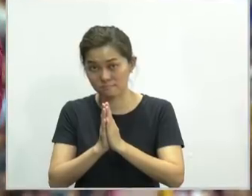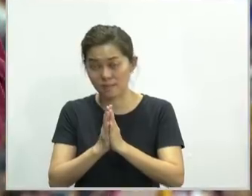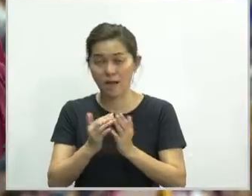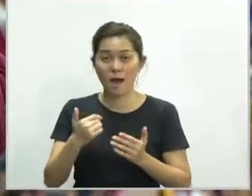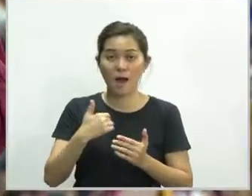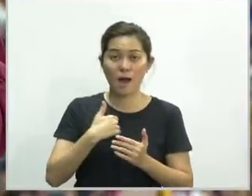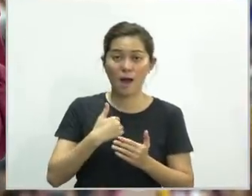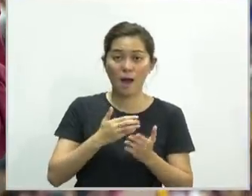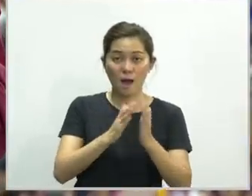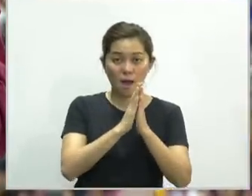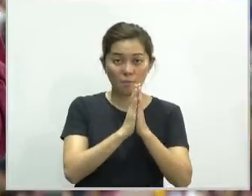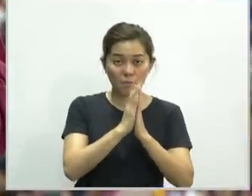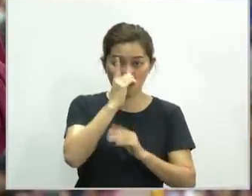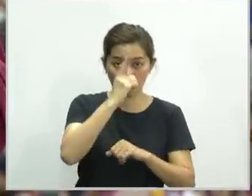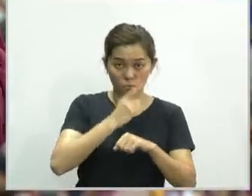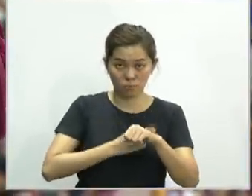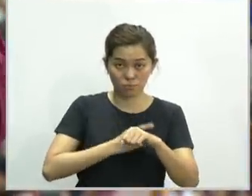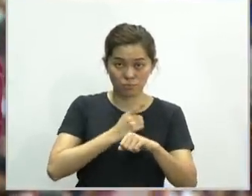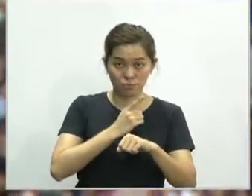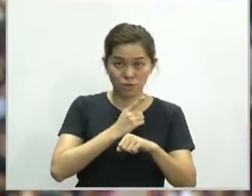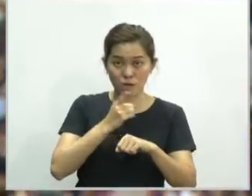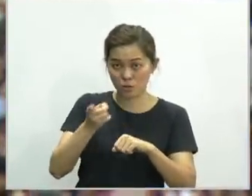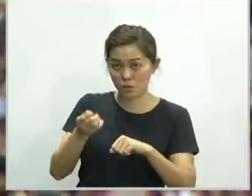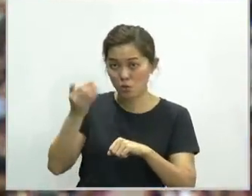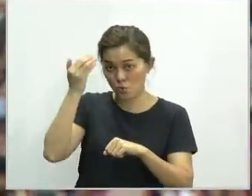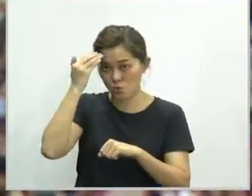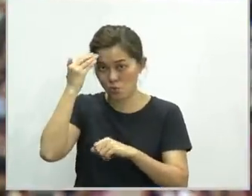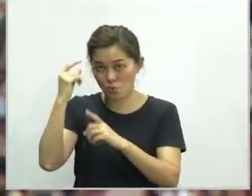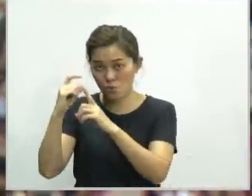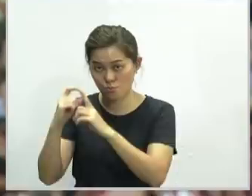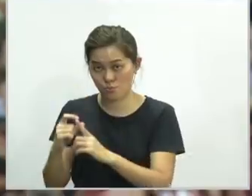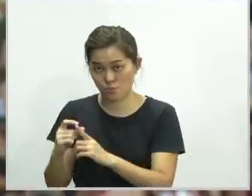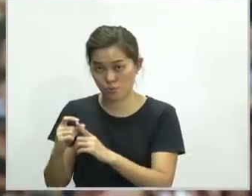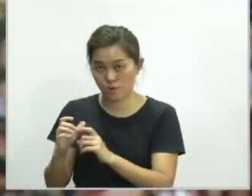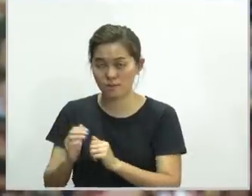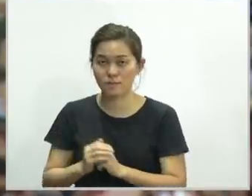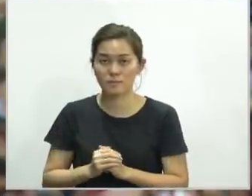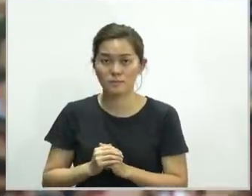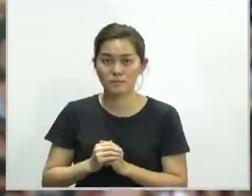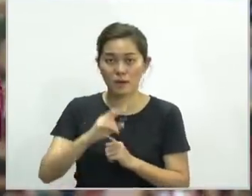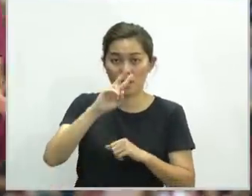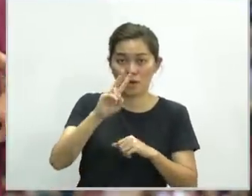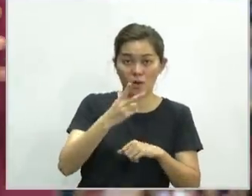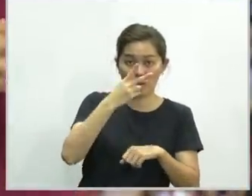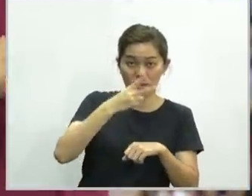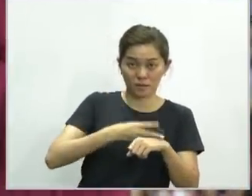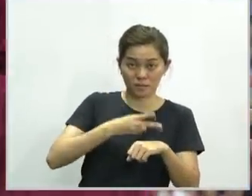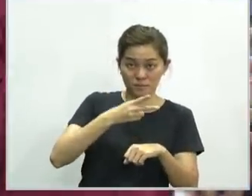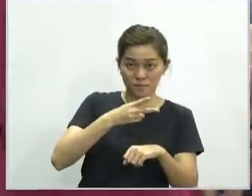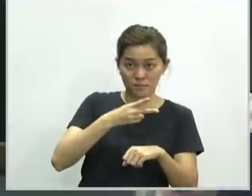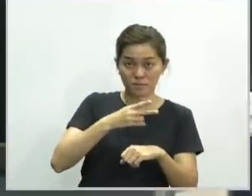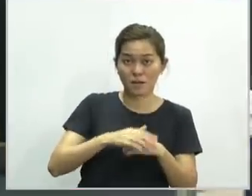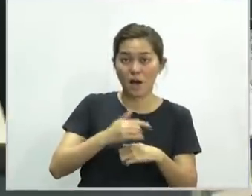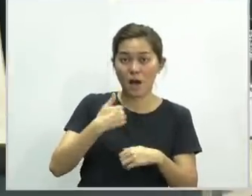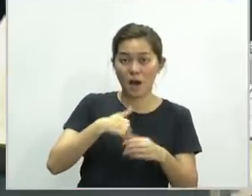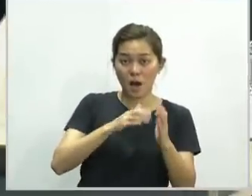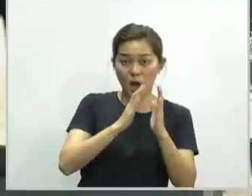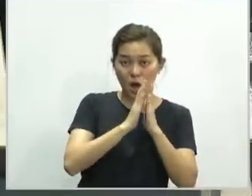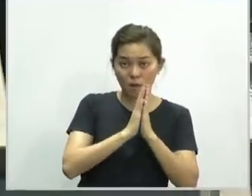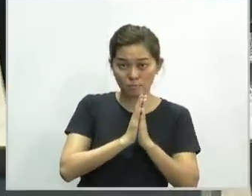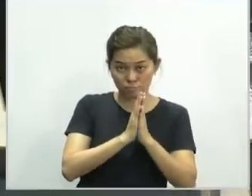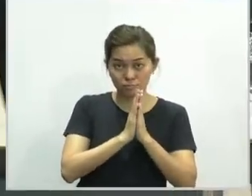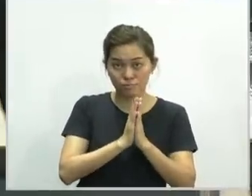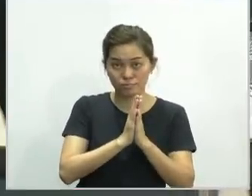I will pray it once so you know the words. The second time I pray the